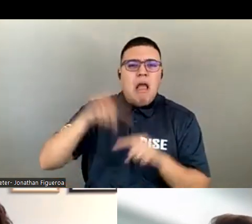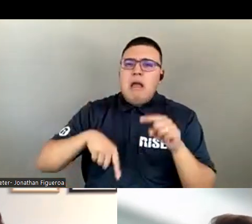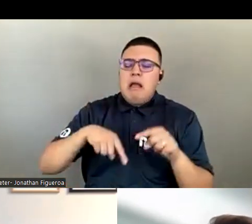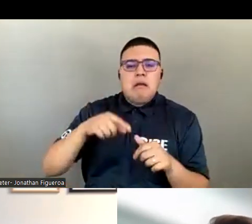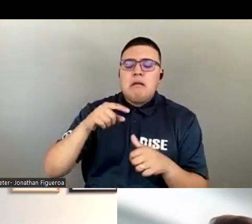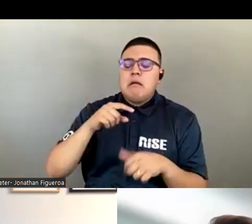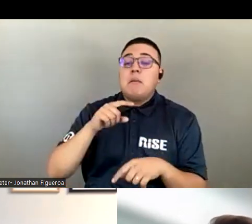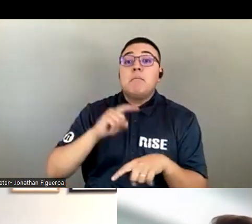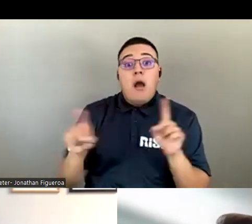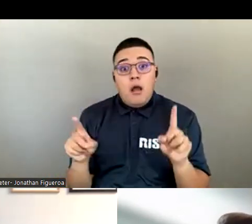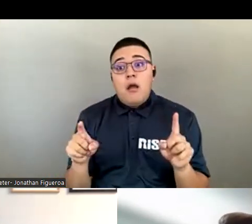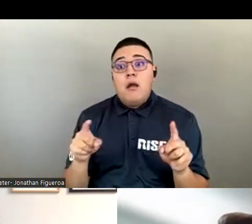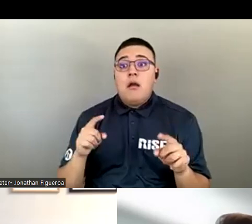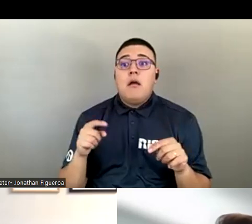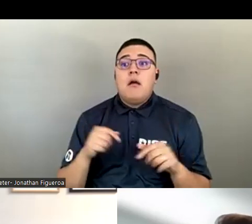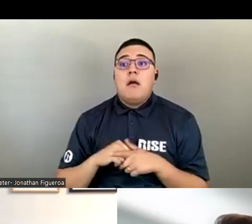However,